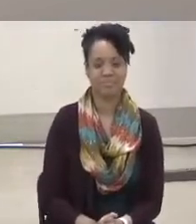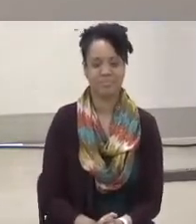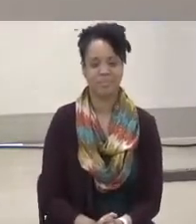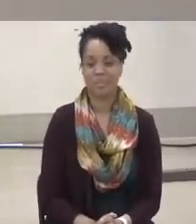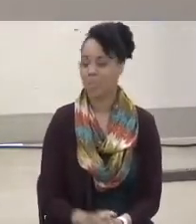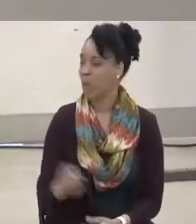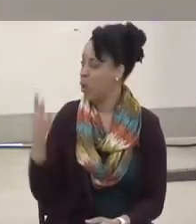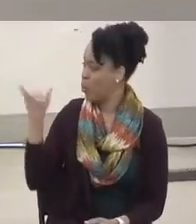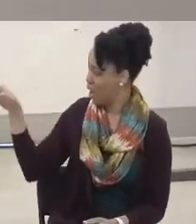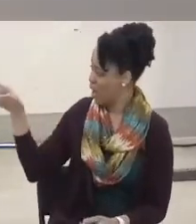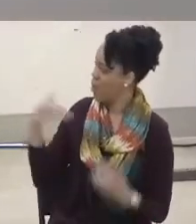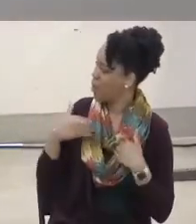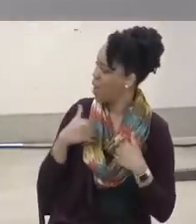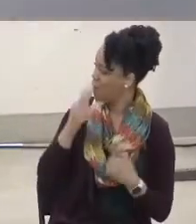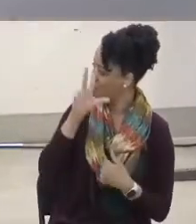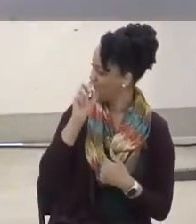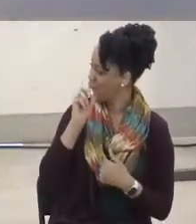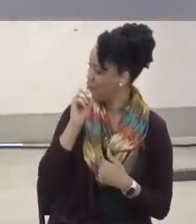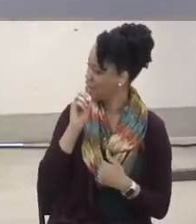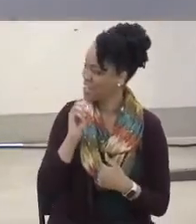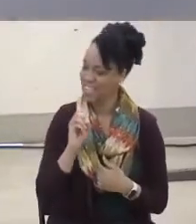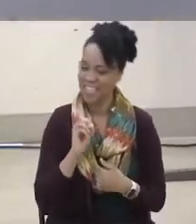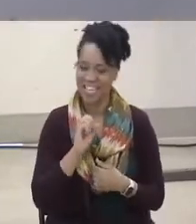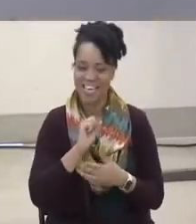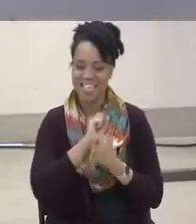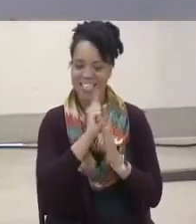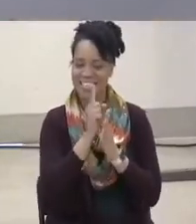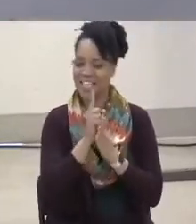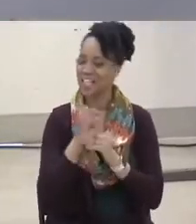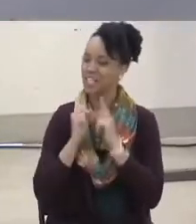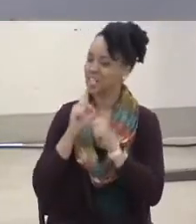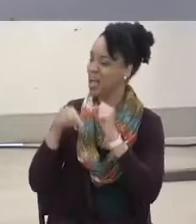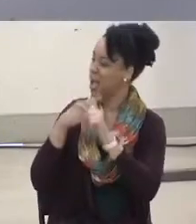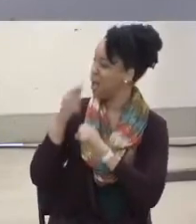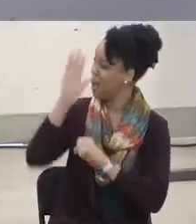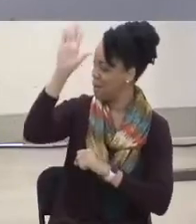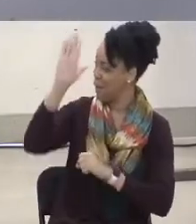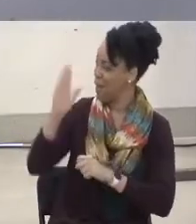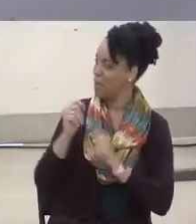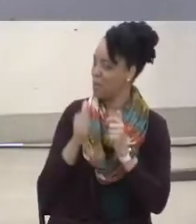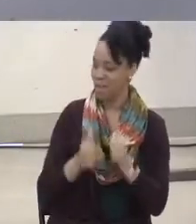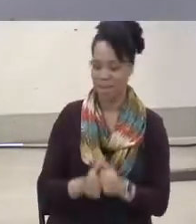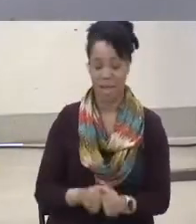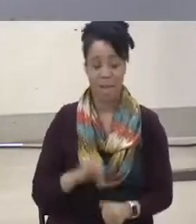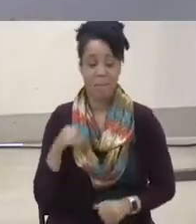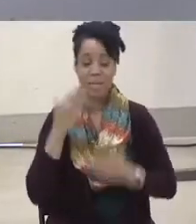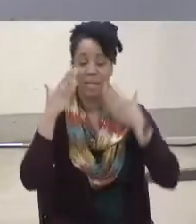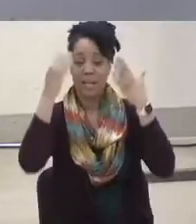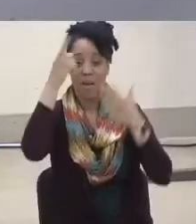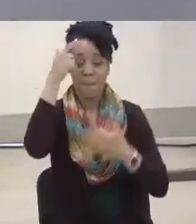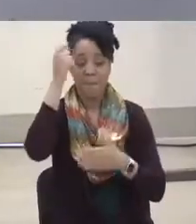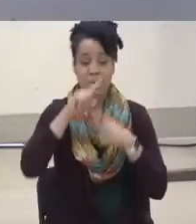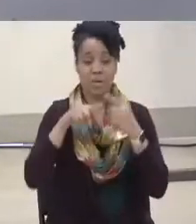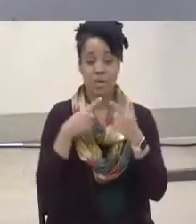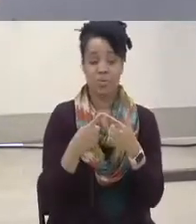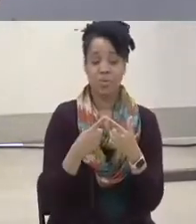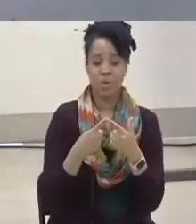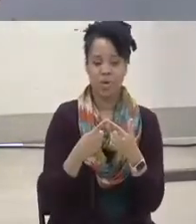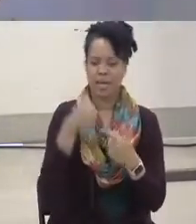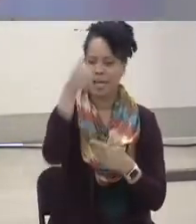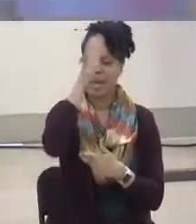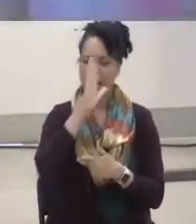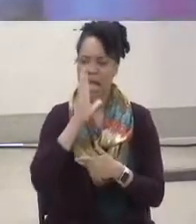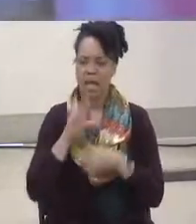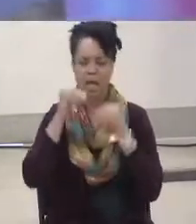Ryan, you got 30 seconds. Talk about him real quick. I'm just thankful because when God places